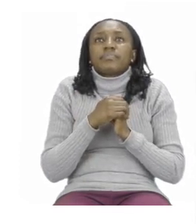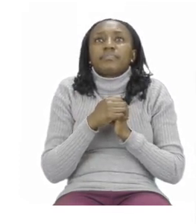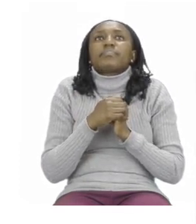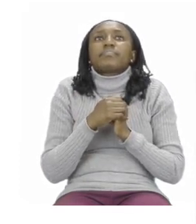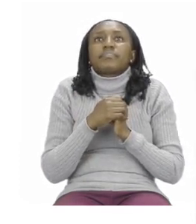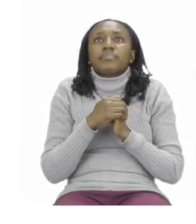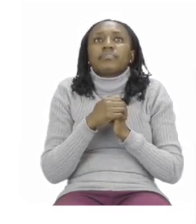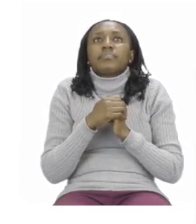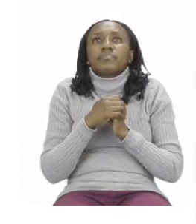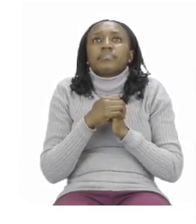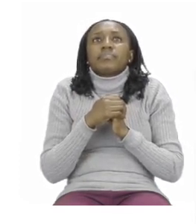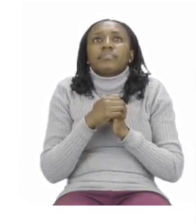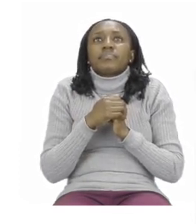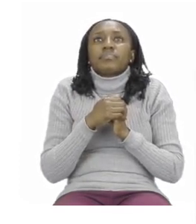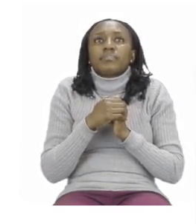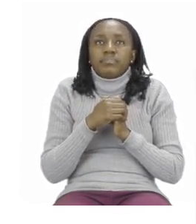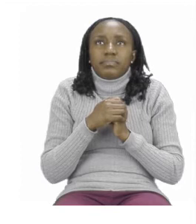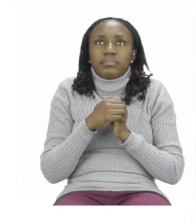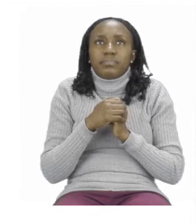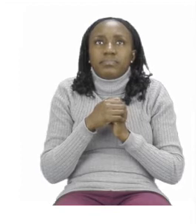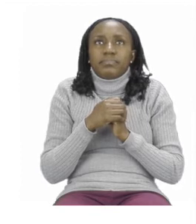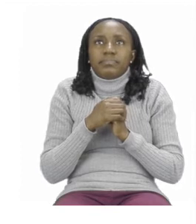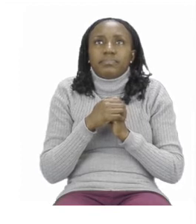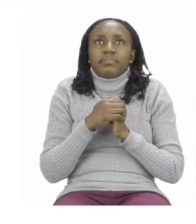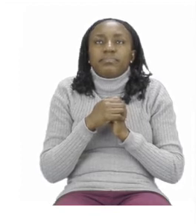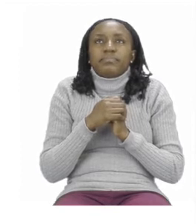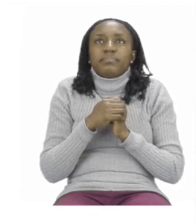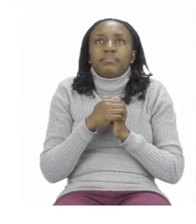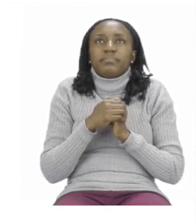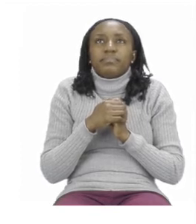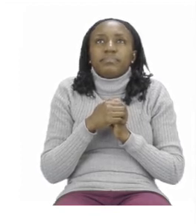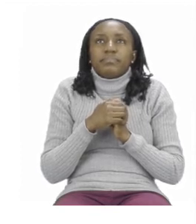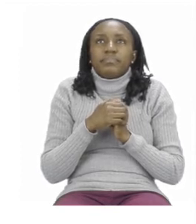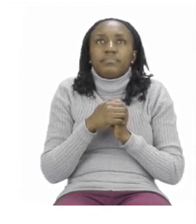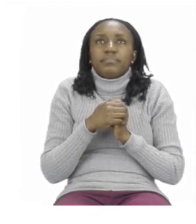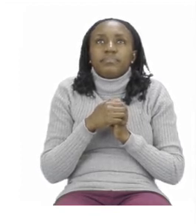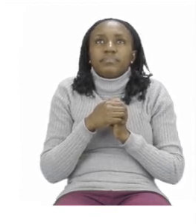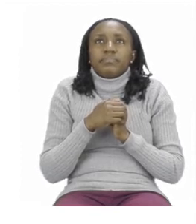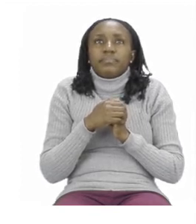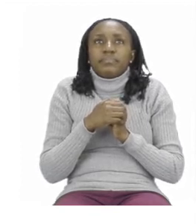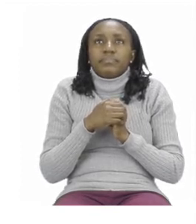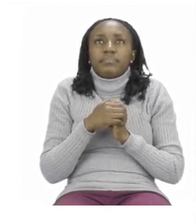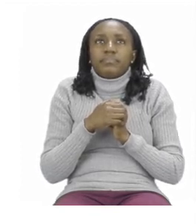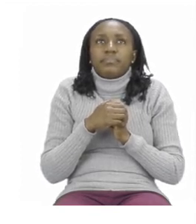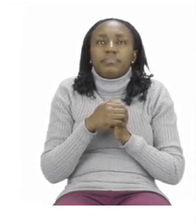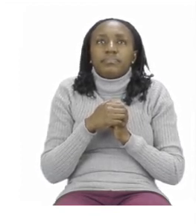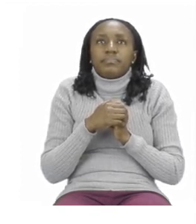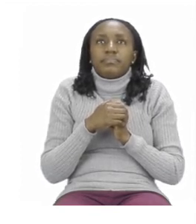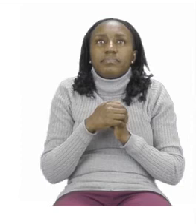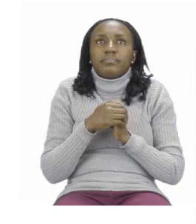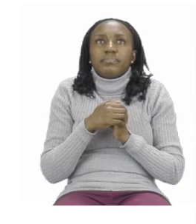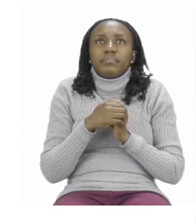stay on top of the water. And sinking means that it will go